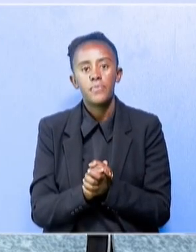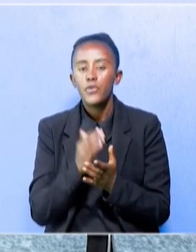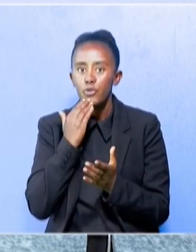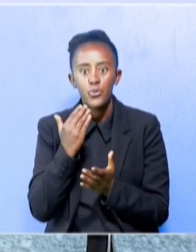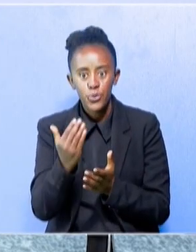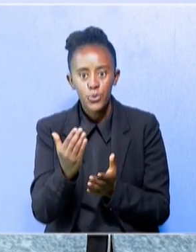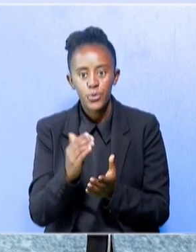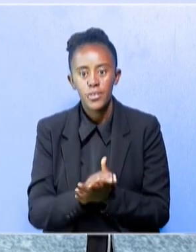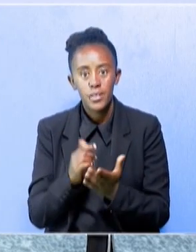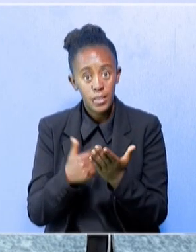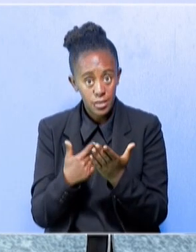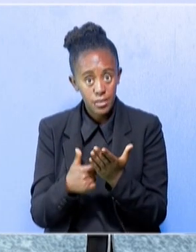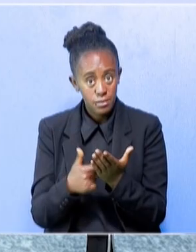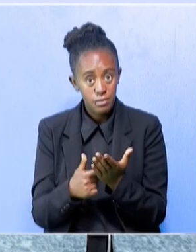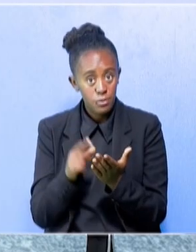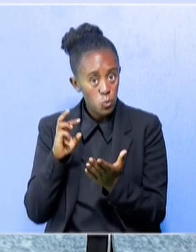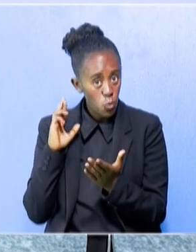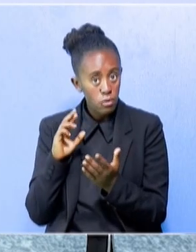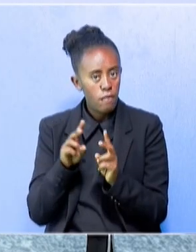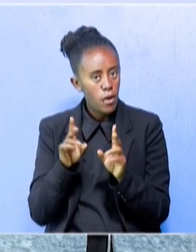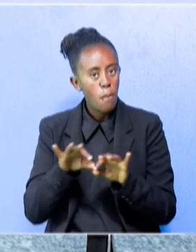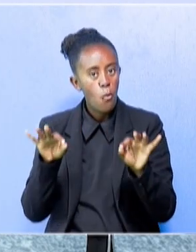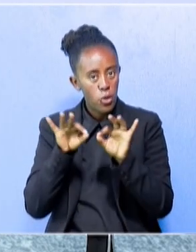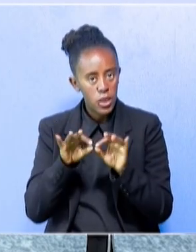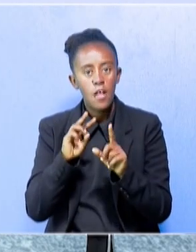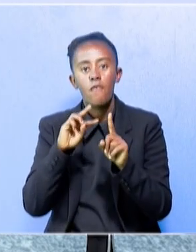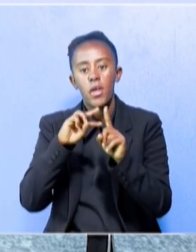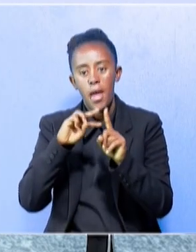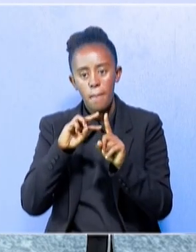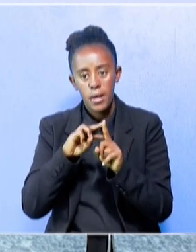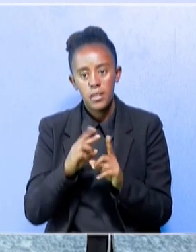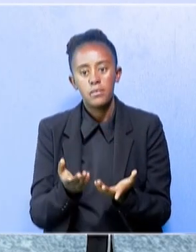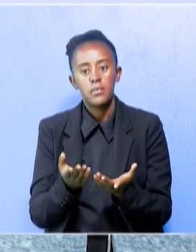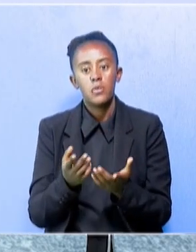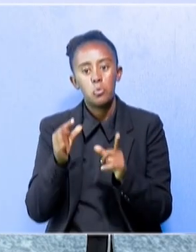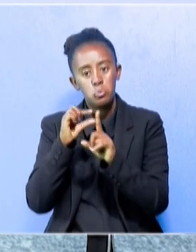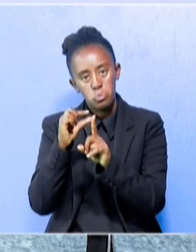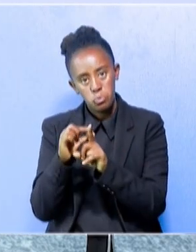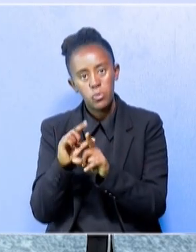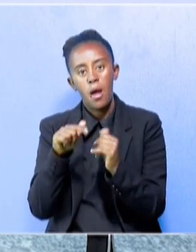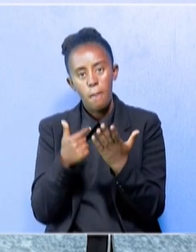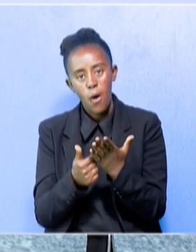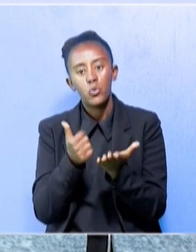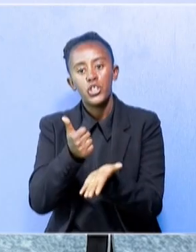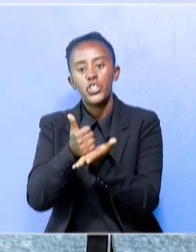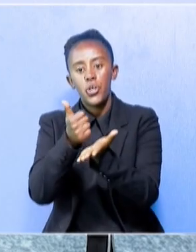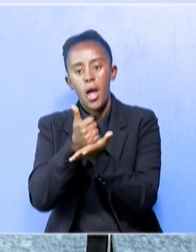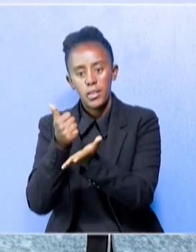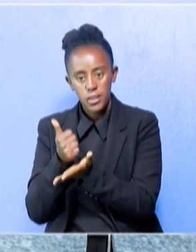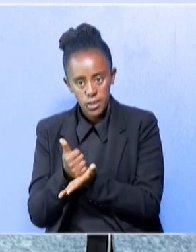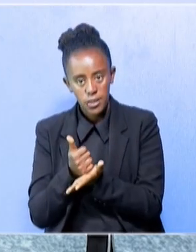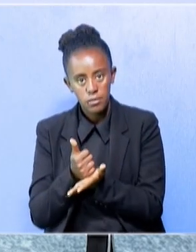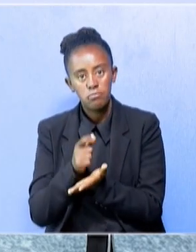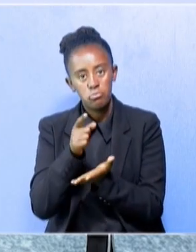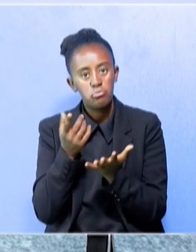Good. These were very important vocabularies about charity. I was trying